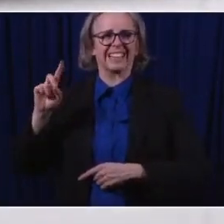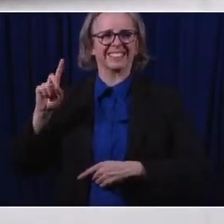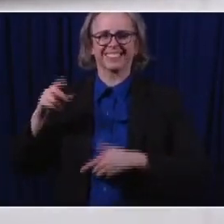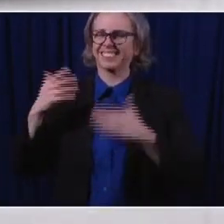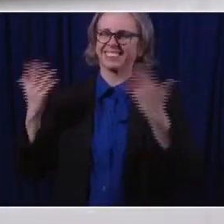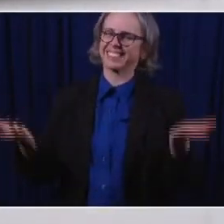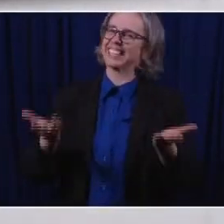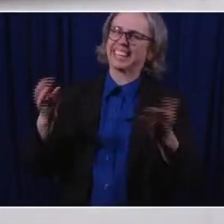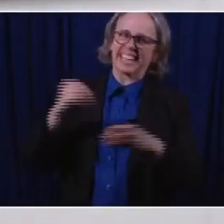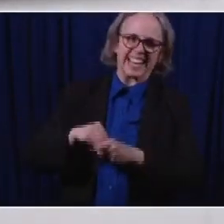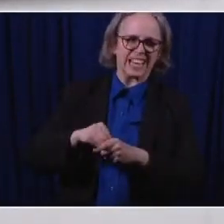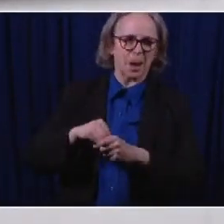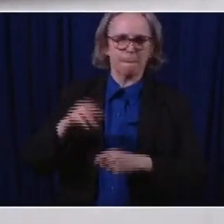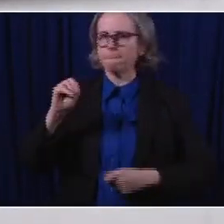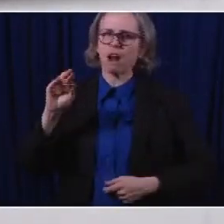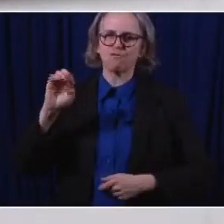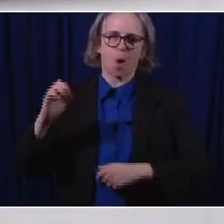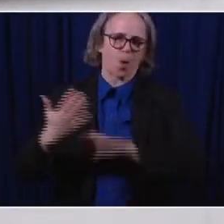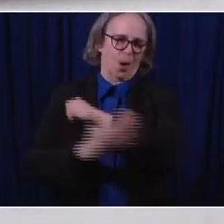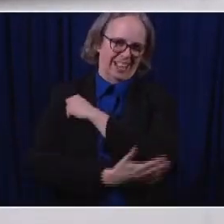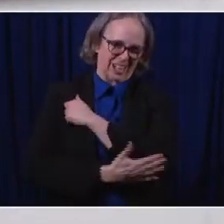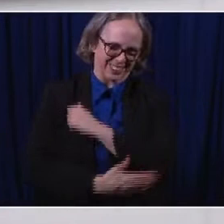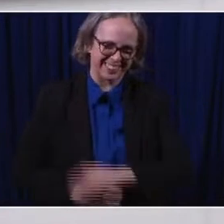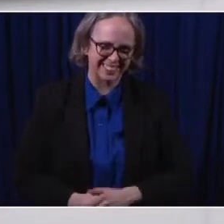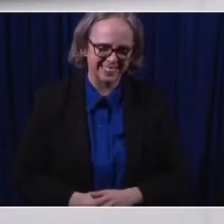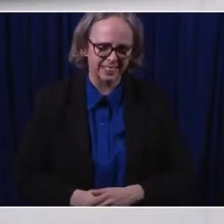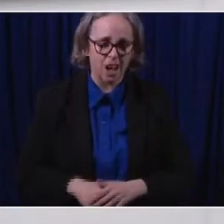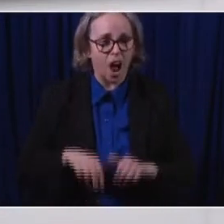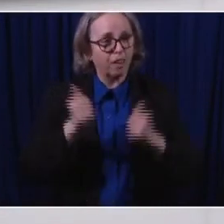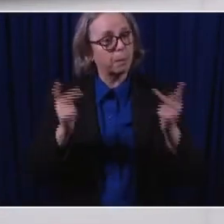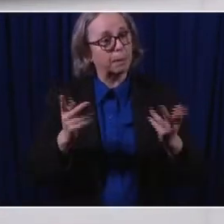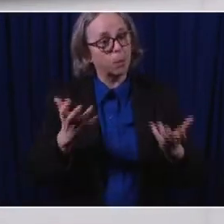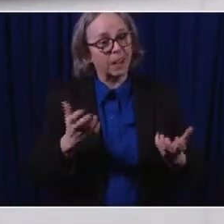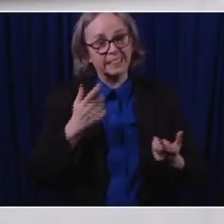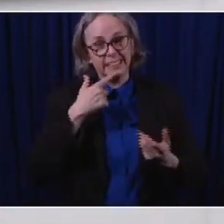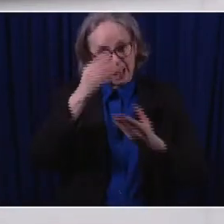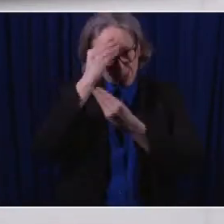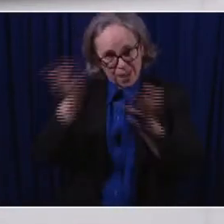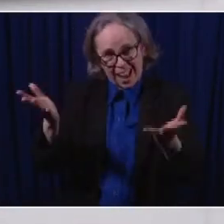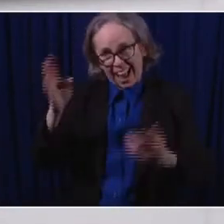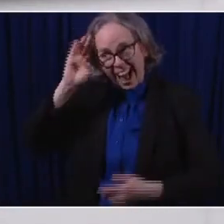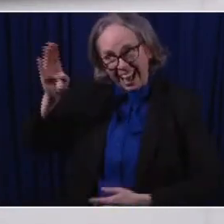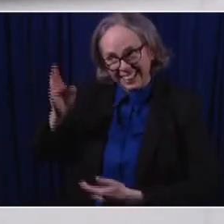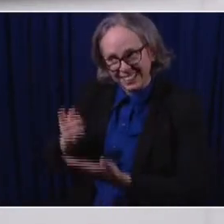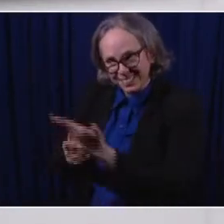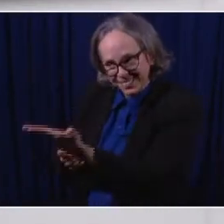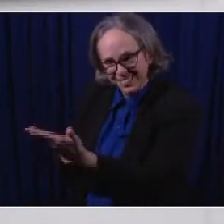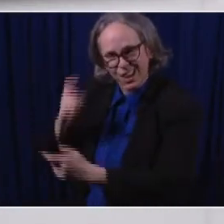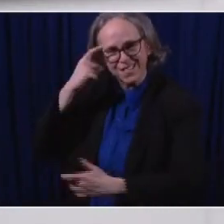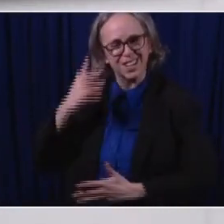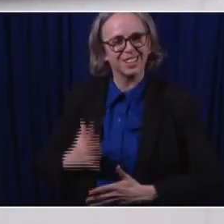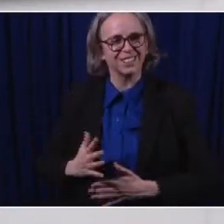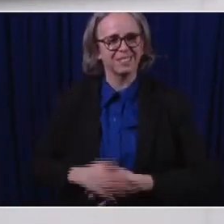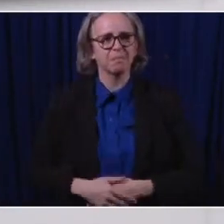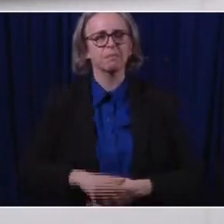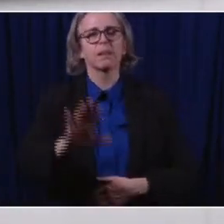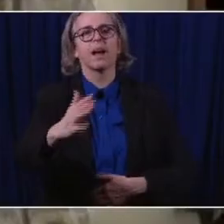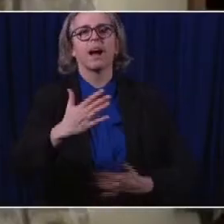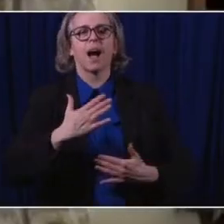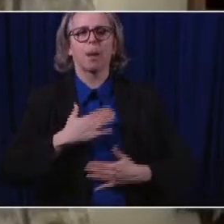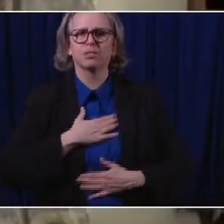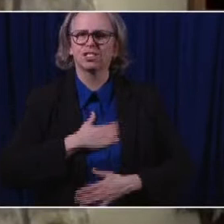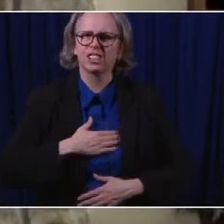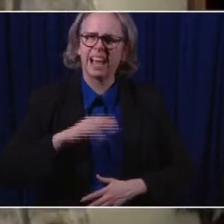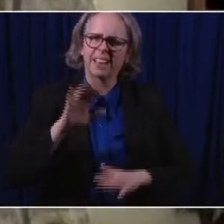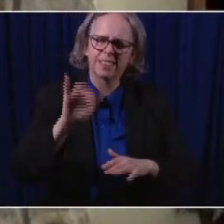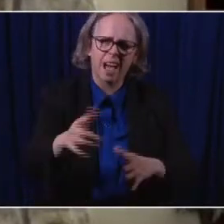people here told me to tell you hi. They appreciate your help and support with this project. Well, we appreciate that very, very much. And